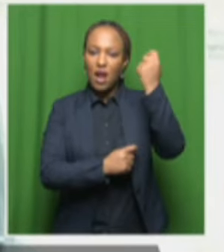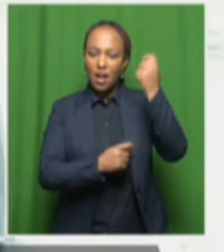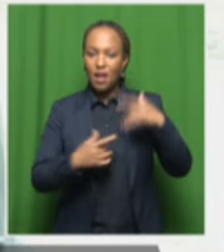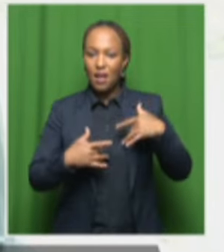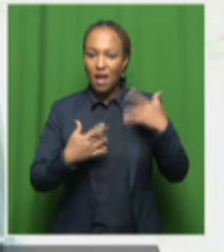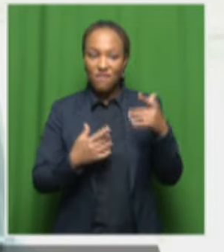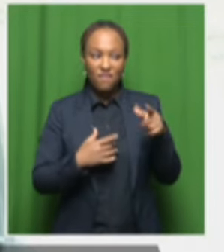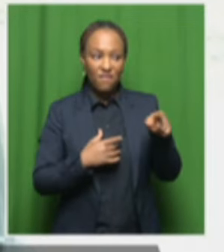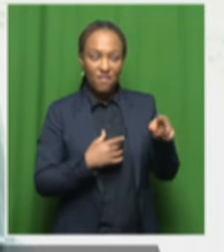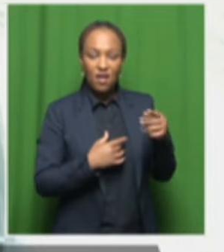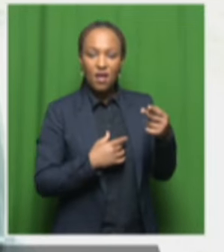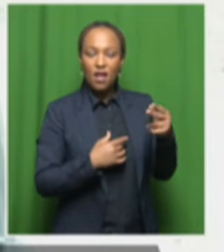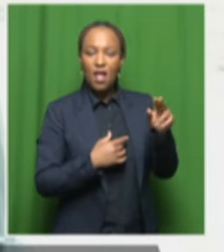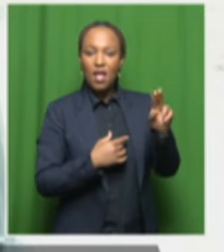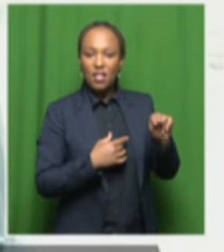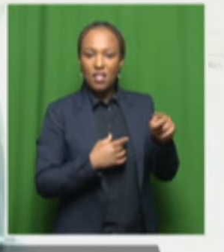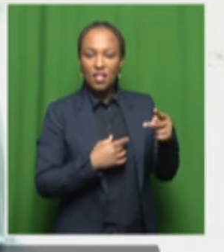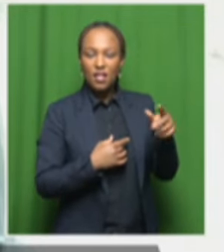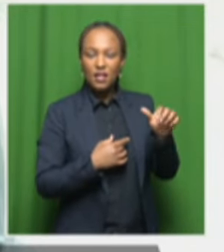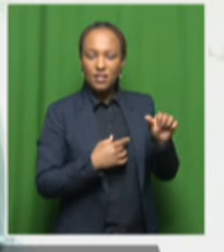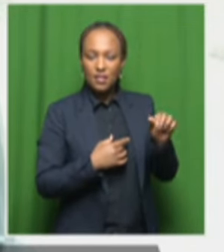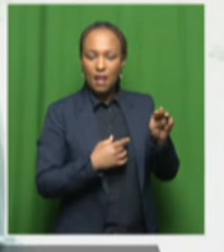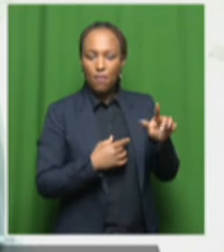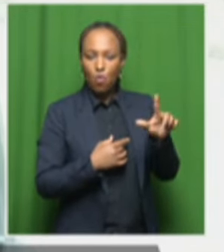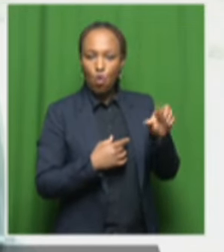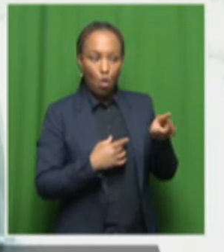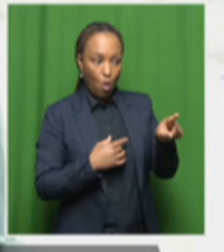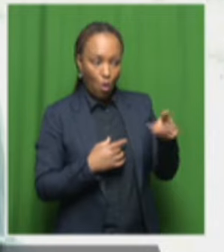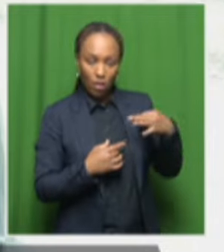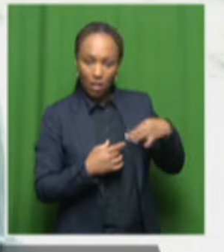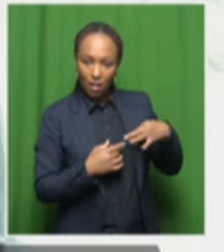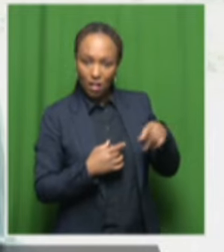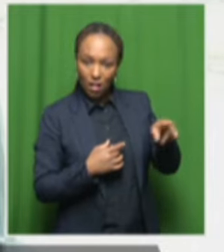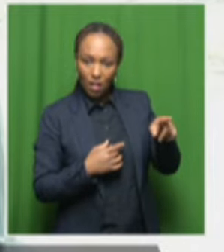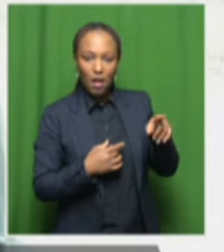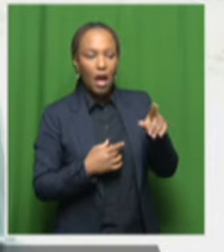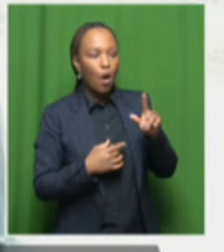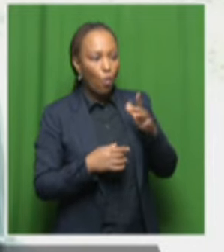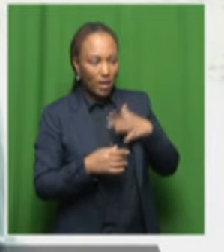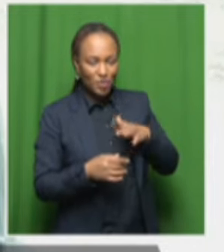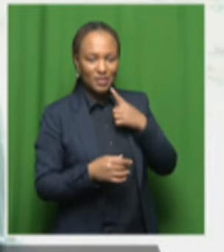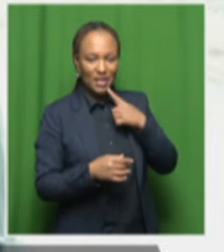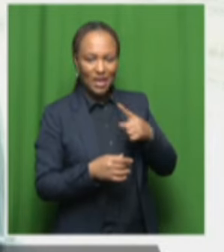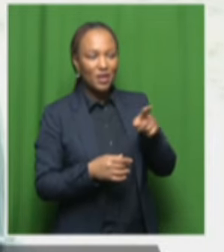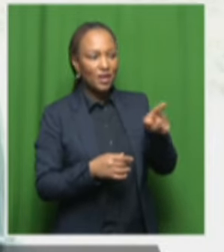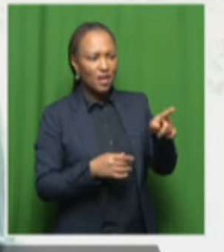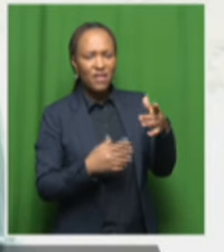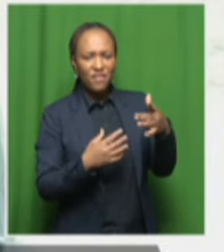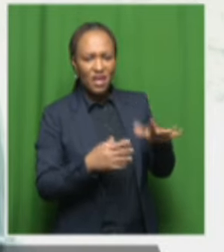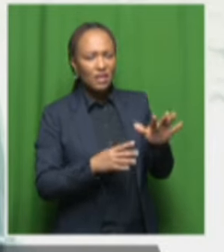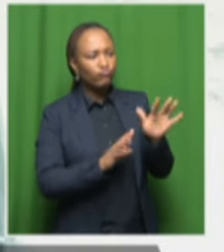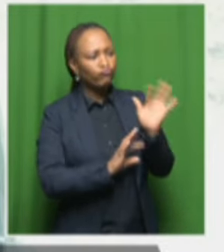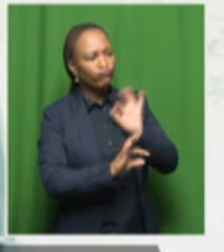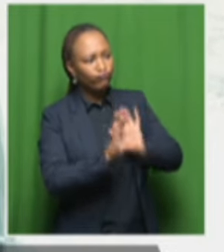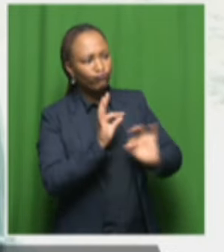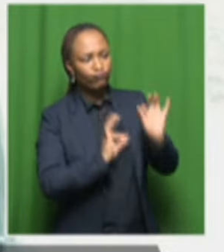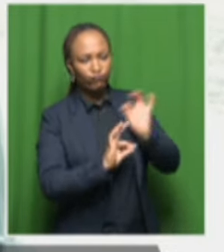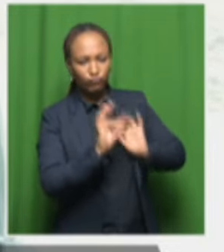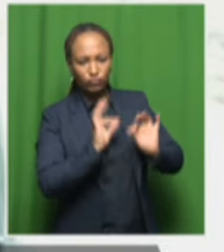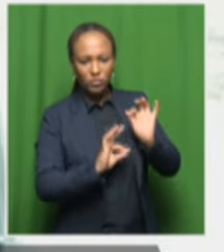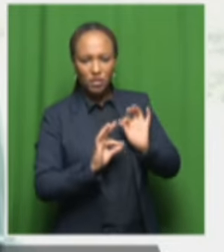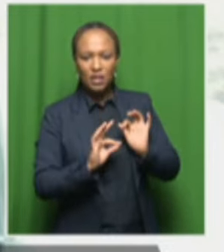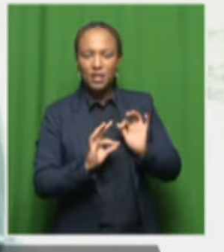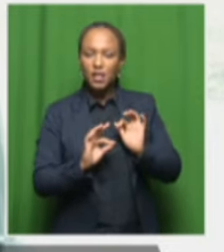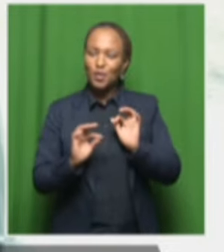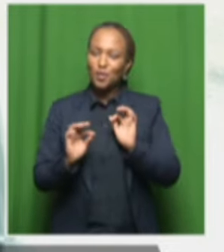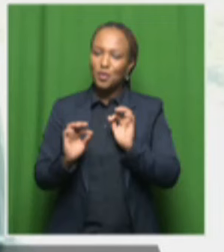well. And I will keep mentioning her because I remember her taking just about 2 chairs to sit